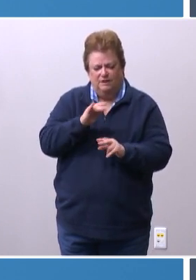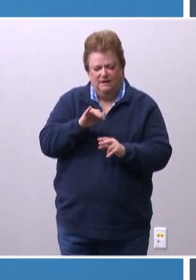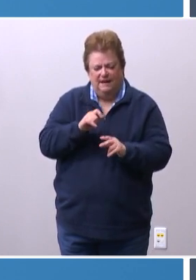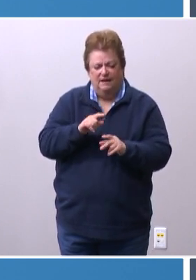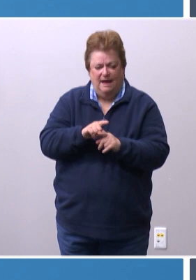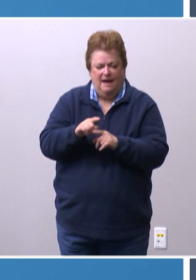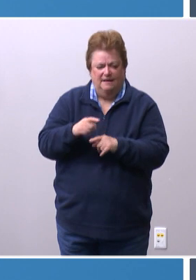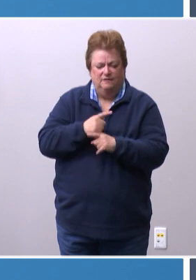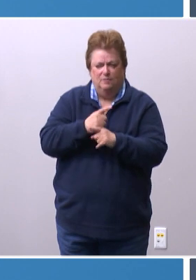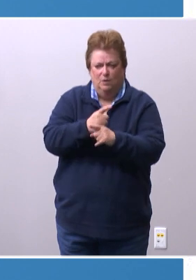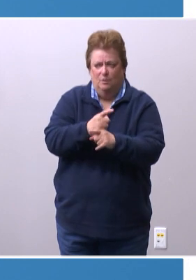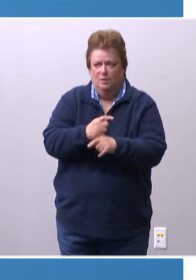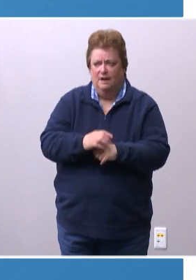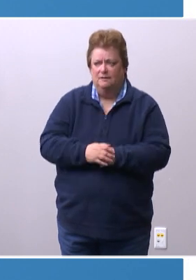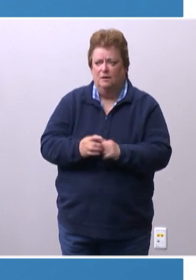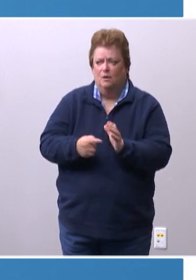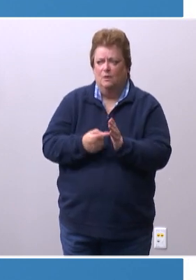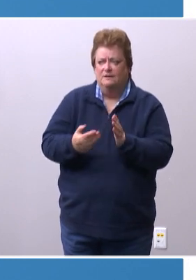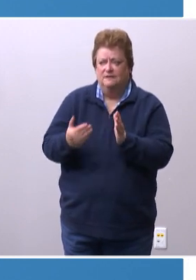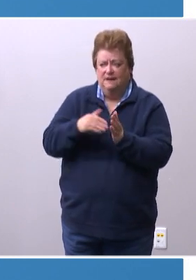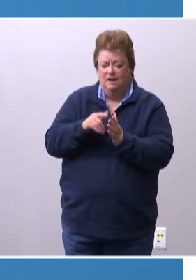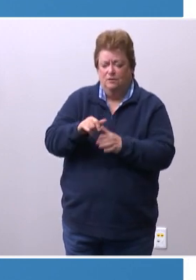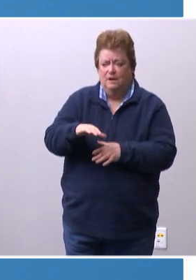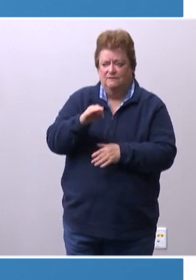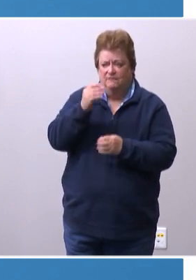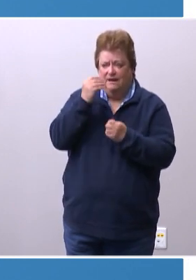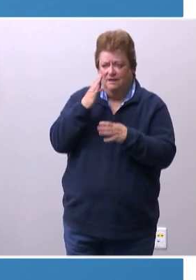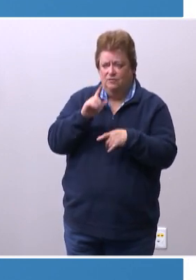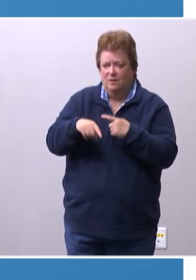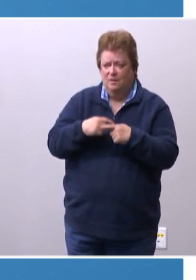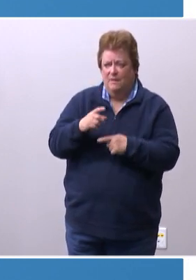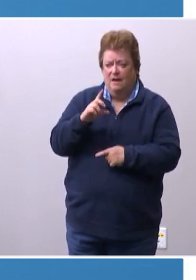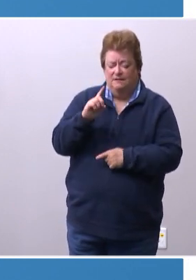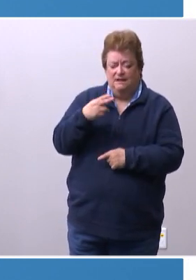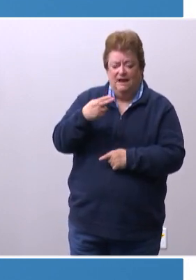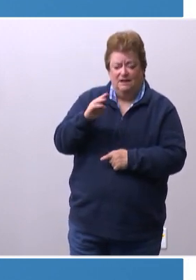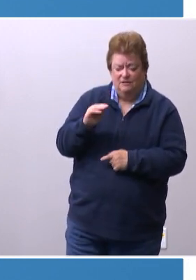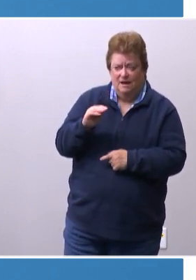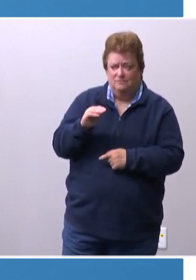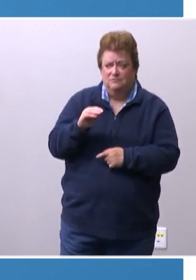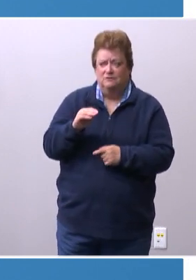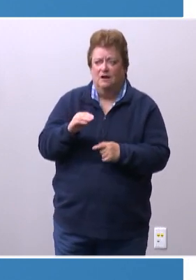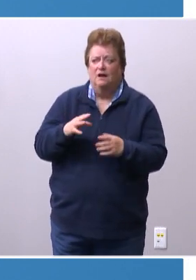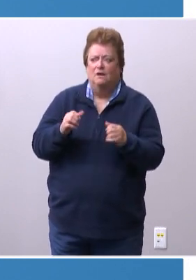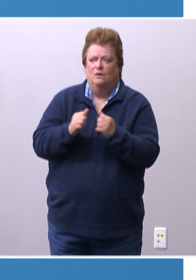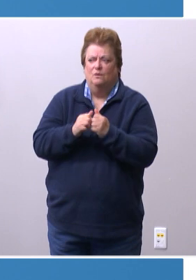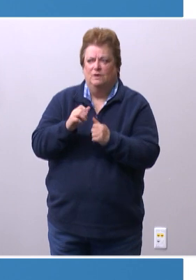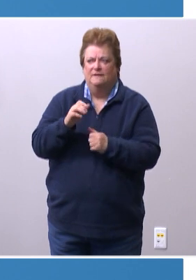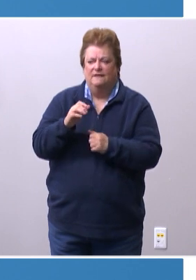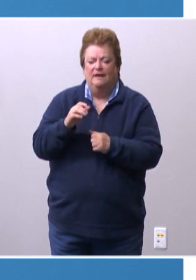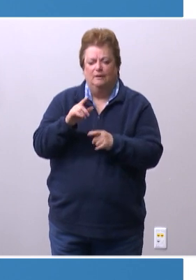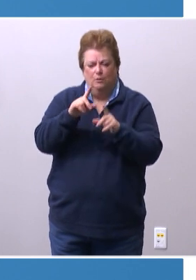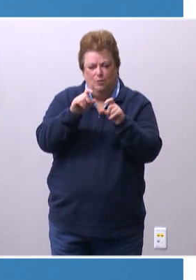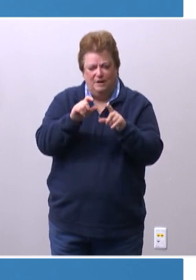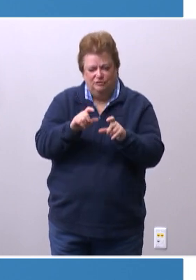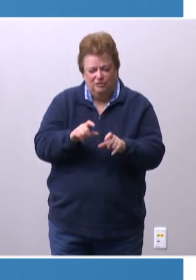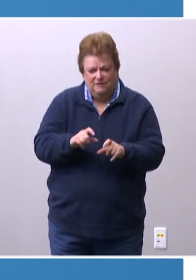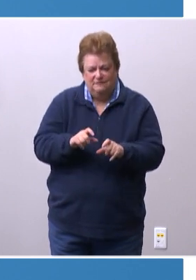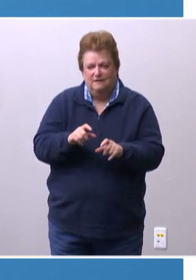appropriate. Once again, you can find information on the directed health measure along with frequently asked questions